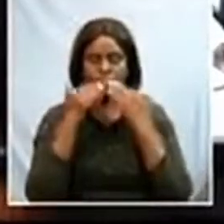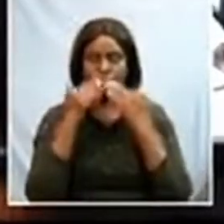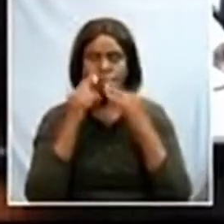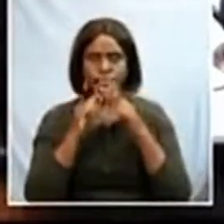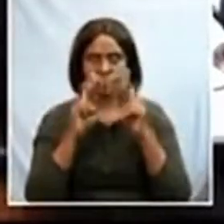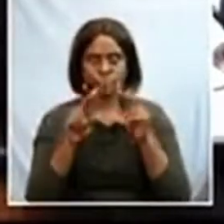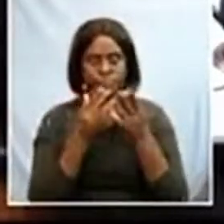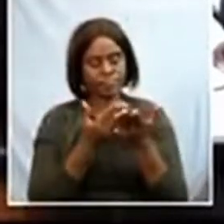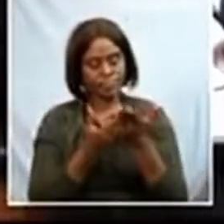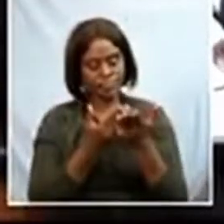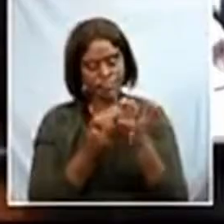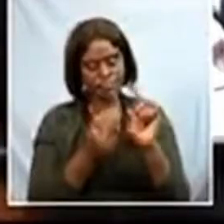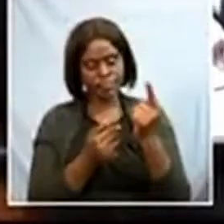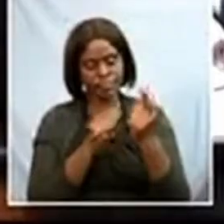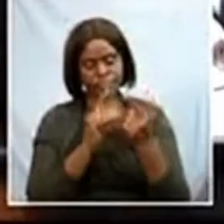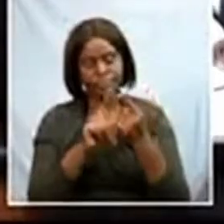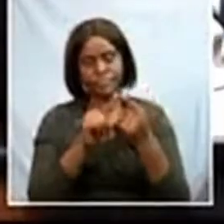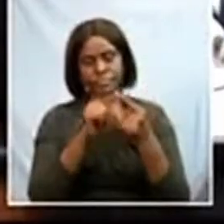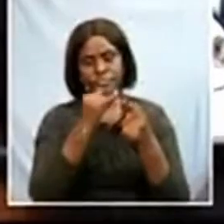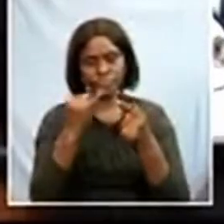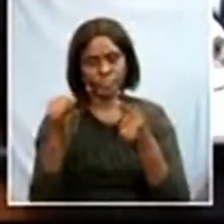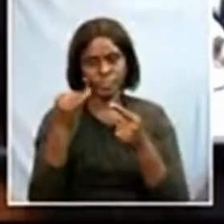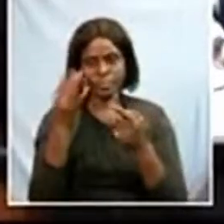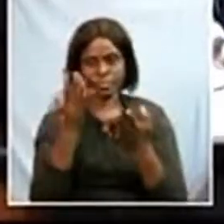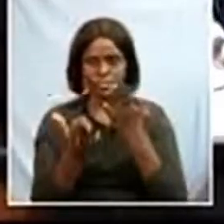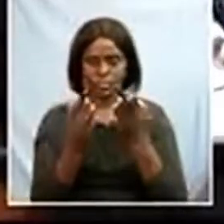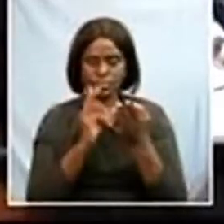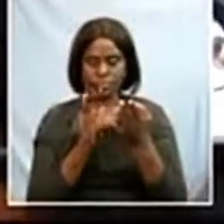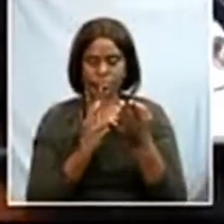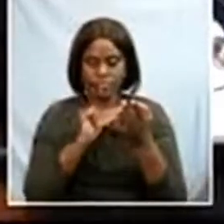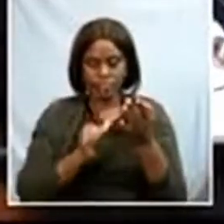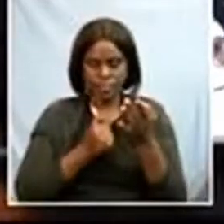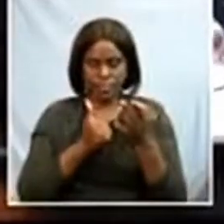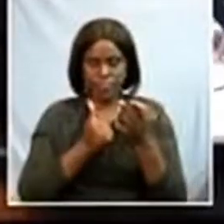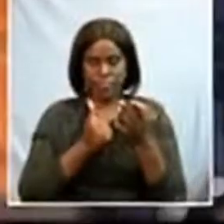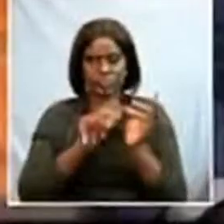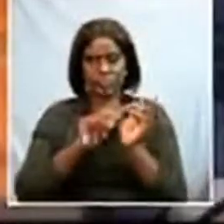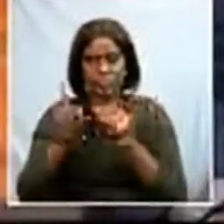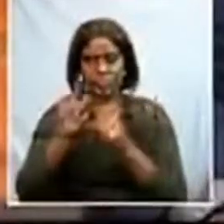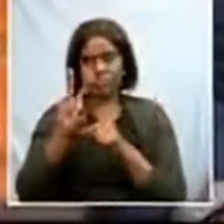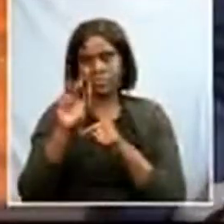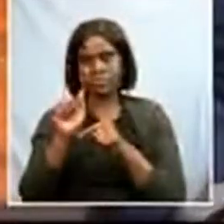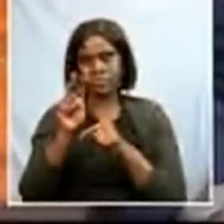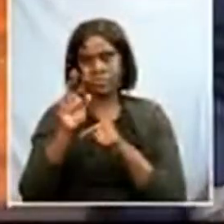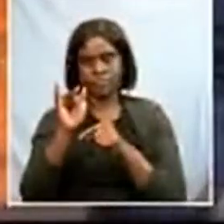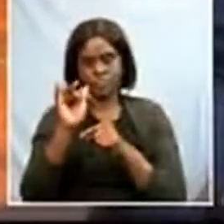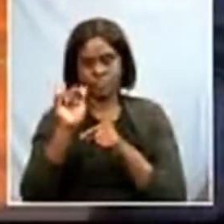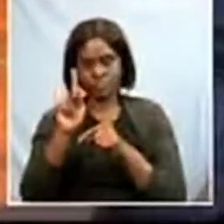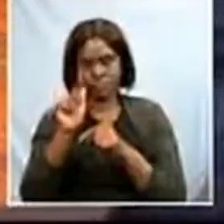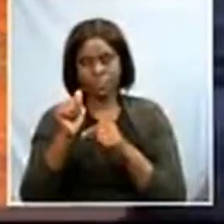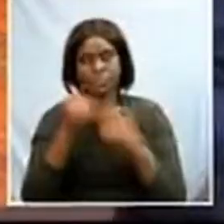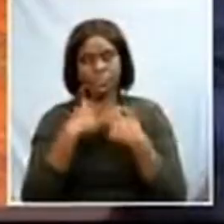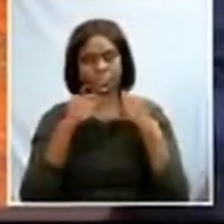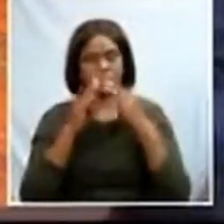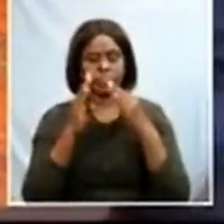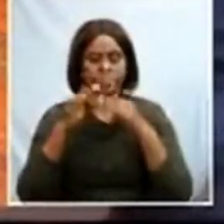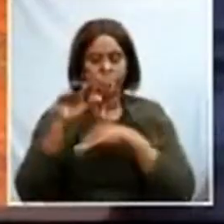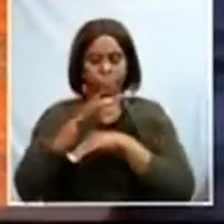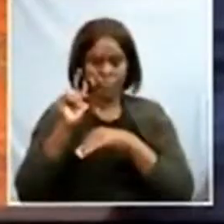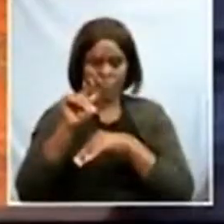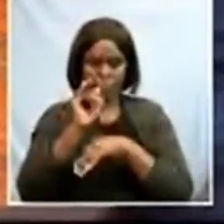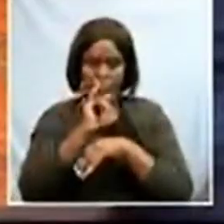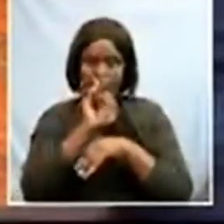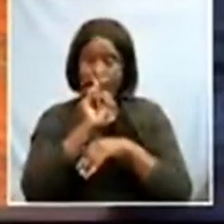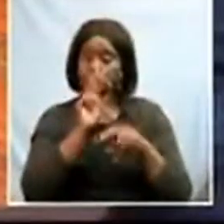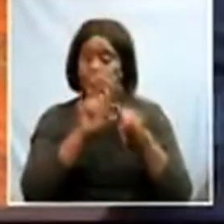Chair. The first one on the issue of whether we went to Vavika and had a meeting with them over the refund. Yes,